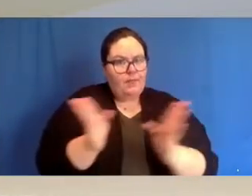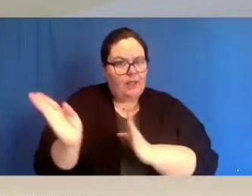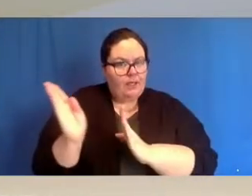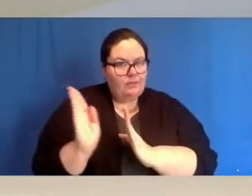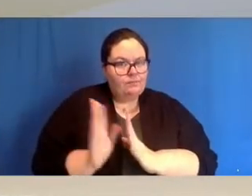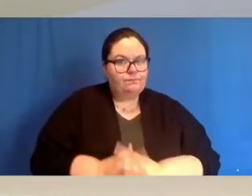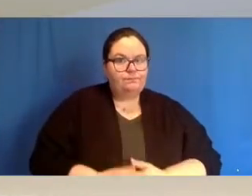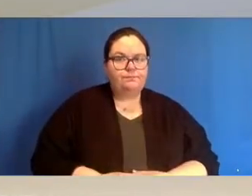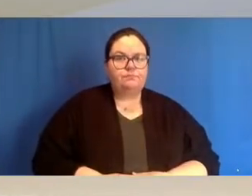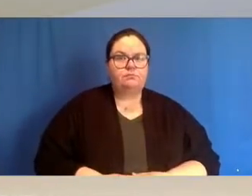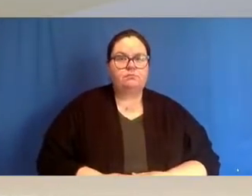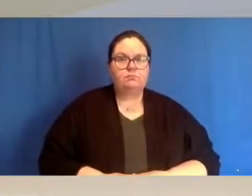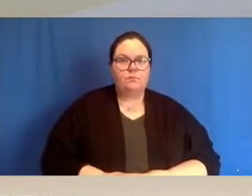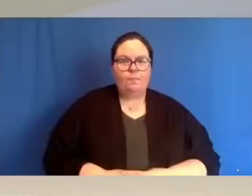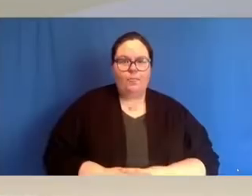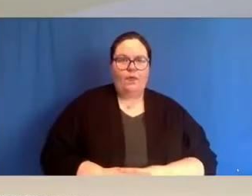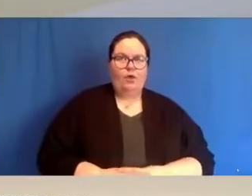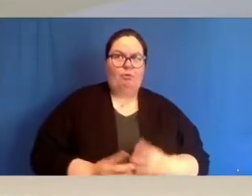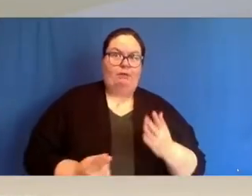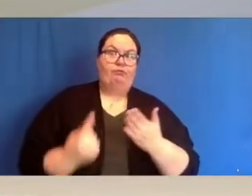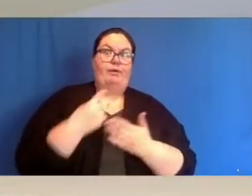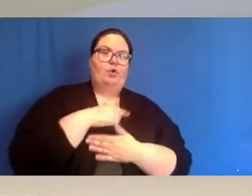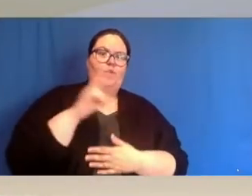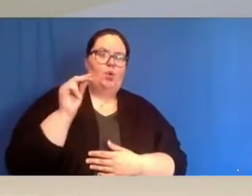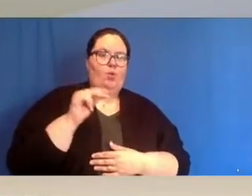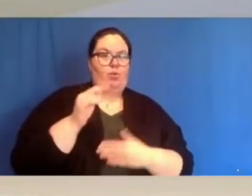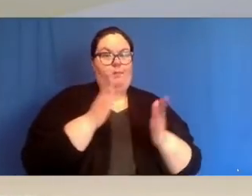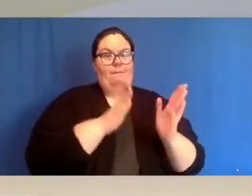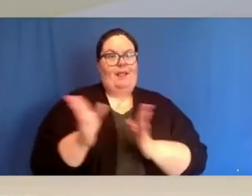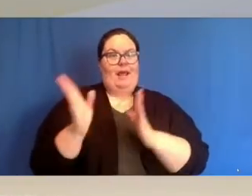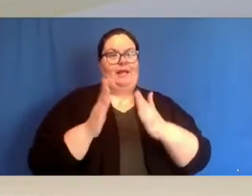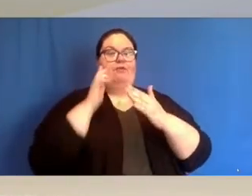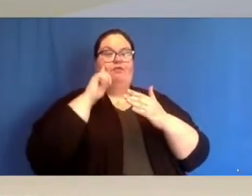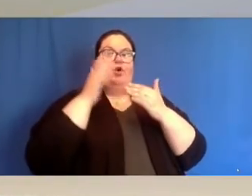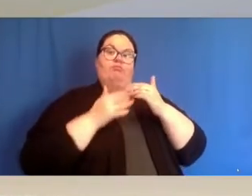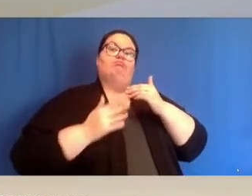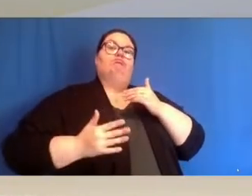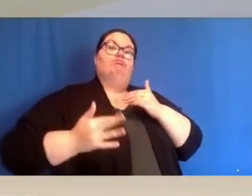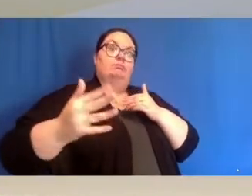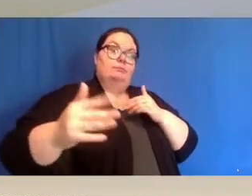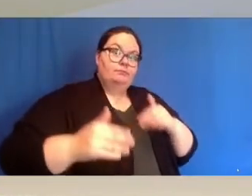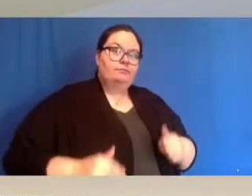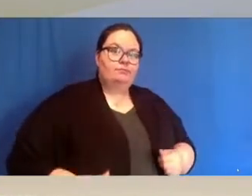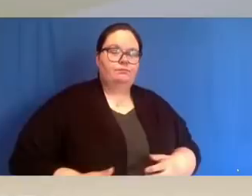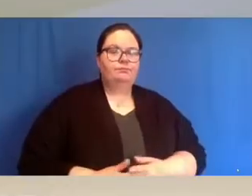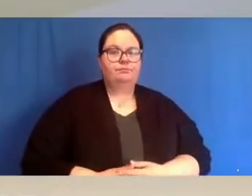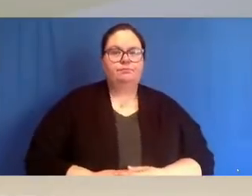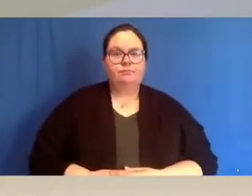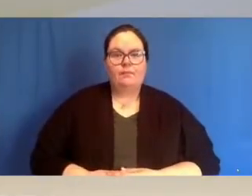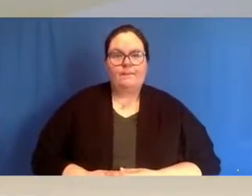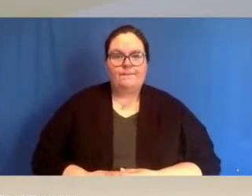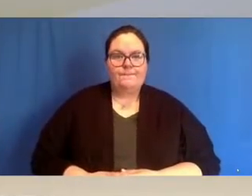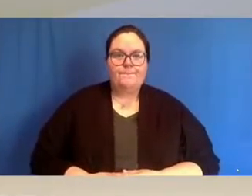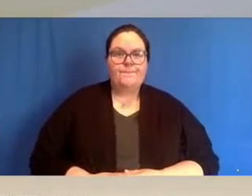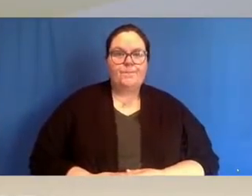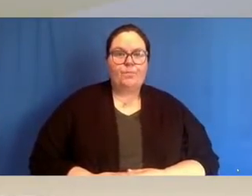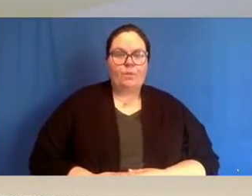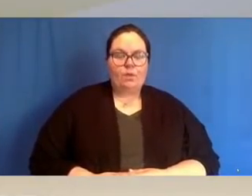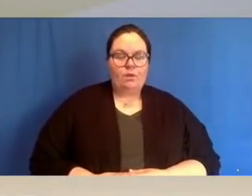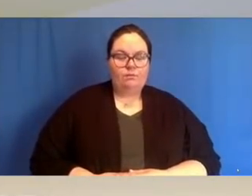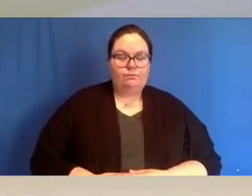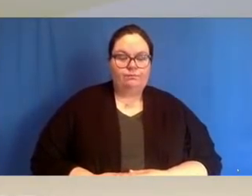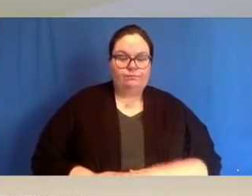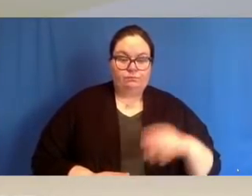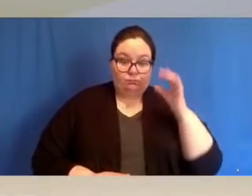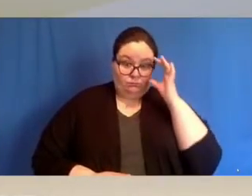it's not even something where we need to revisit. We are actually planning ahead to that transition where we are learning